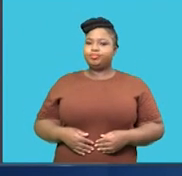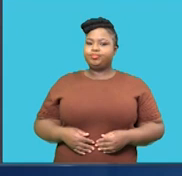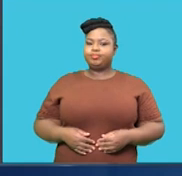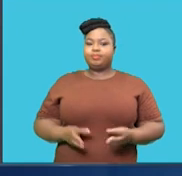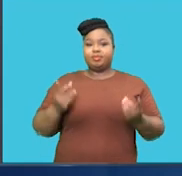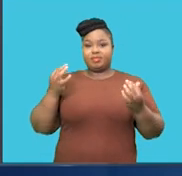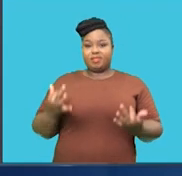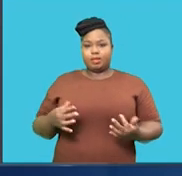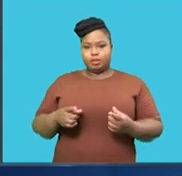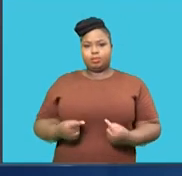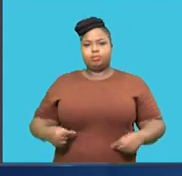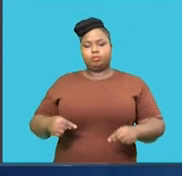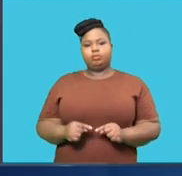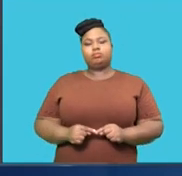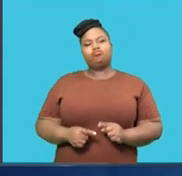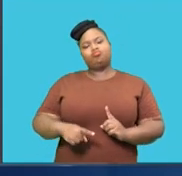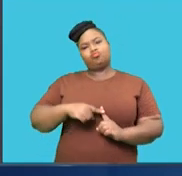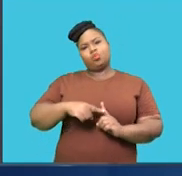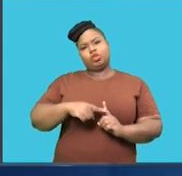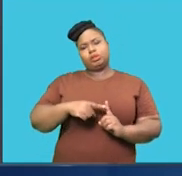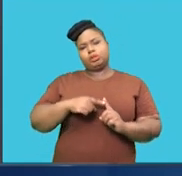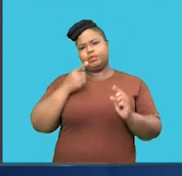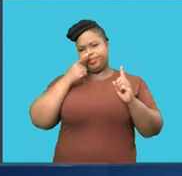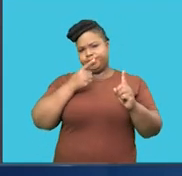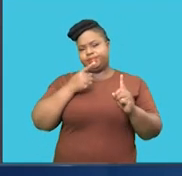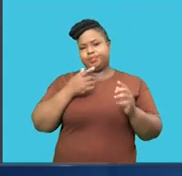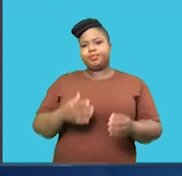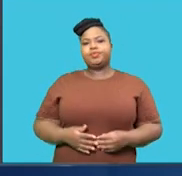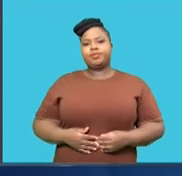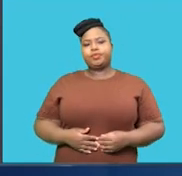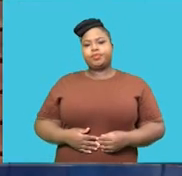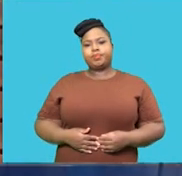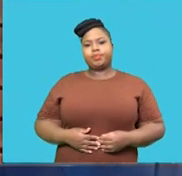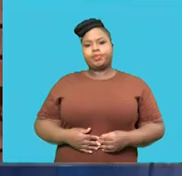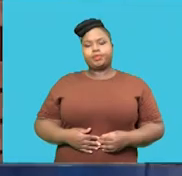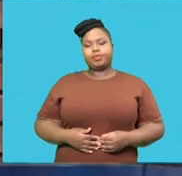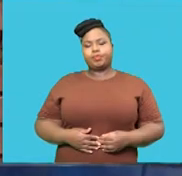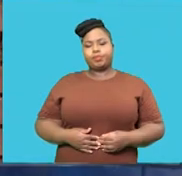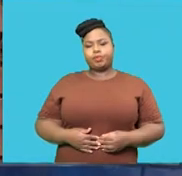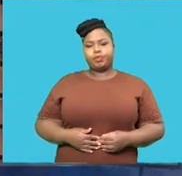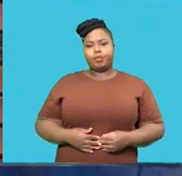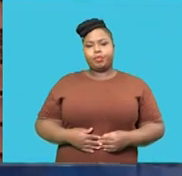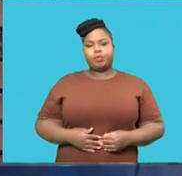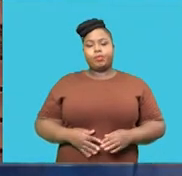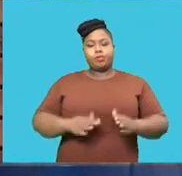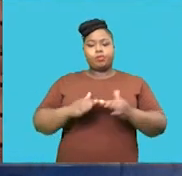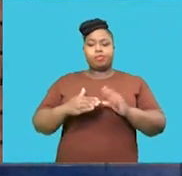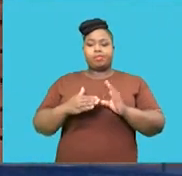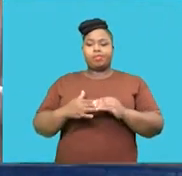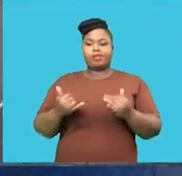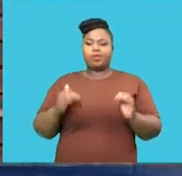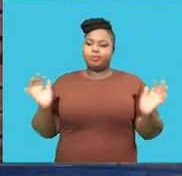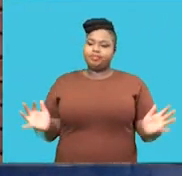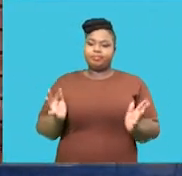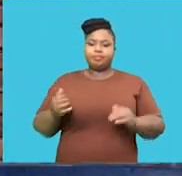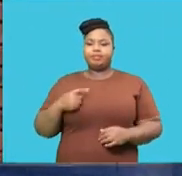our financials, we'll have a positive bearing on our bottom line. Ba a hi bantse ba khotalletswa